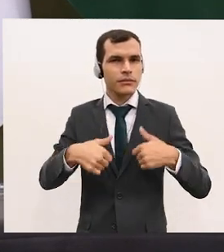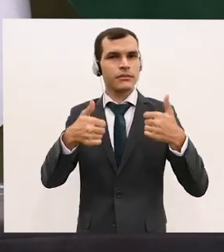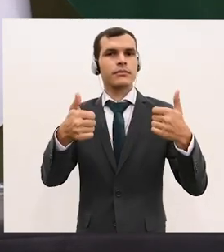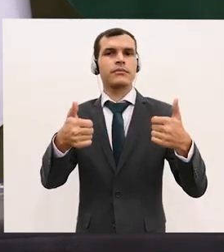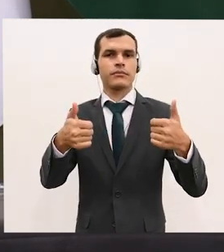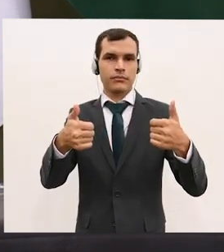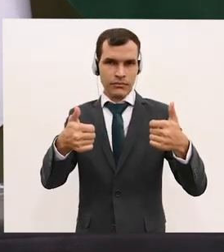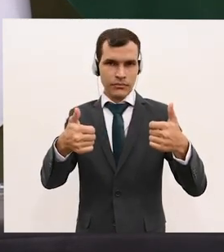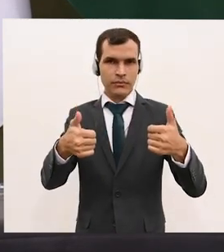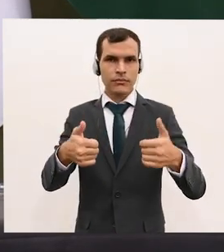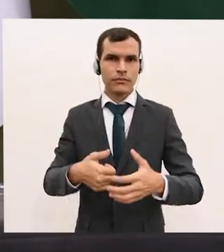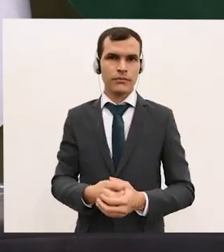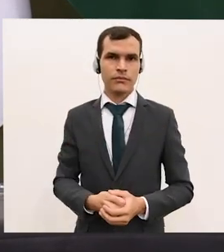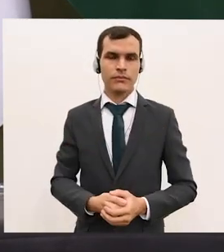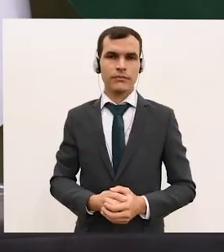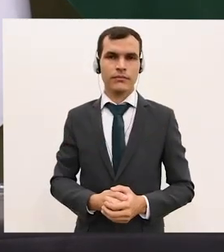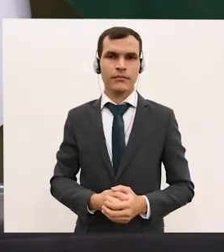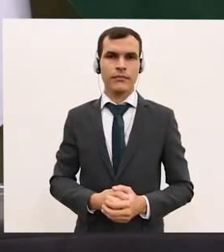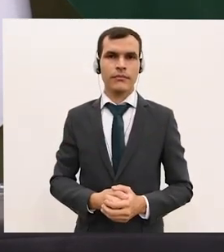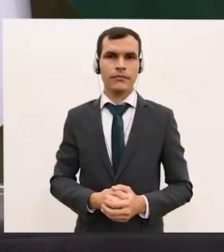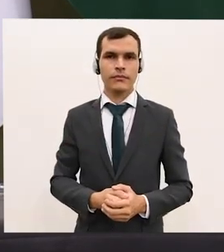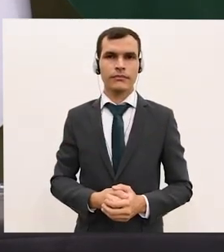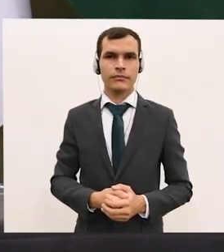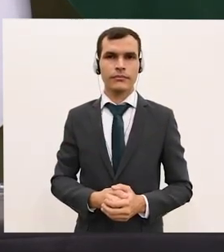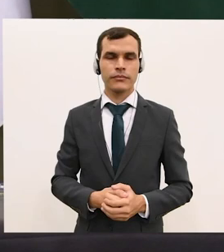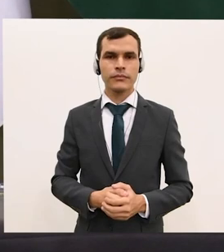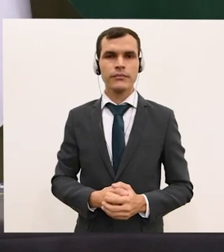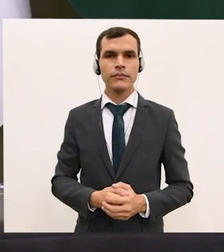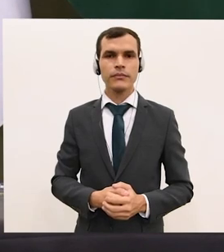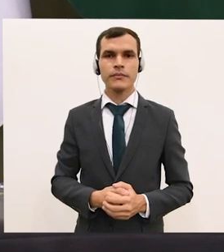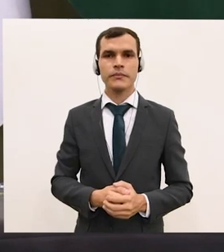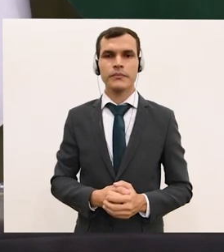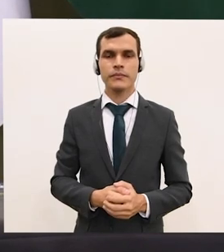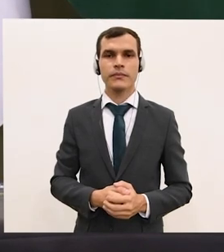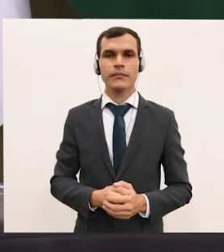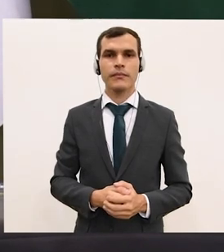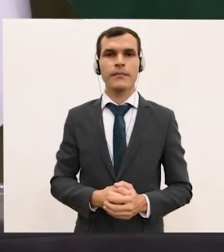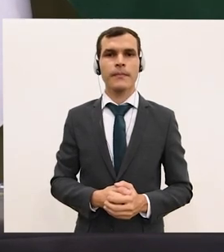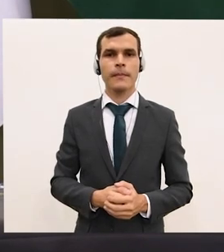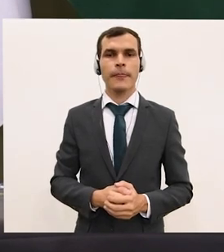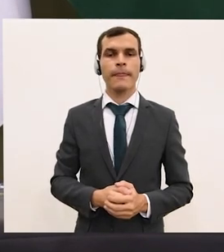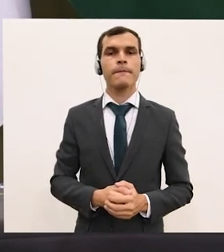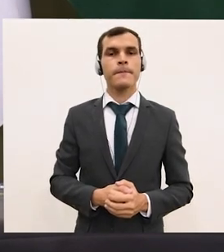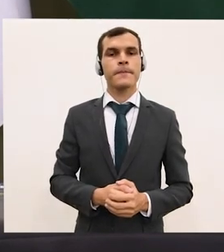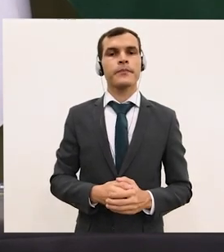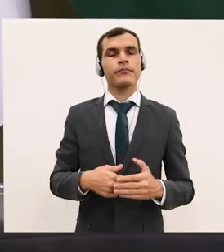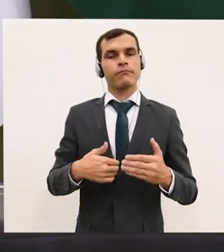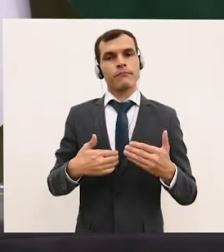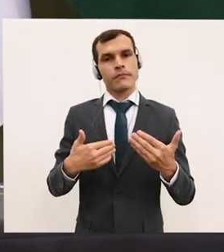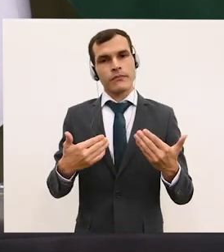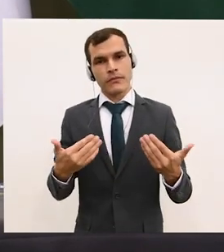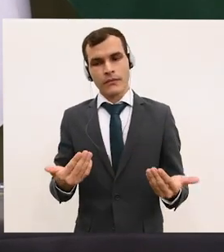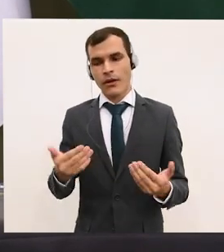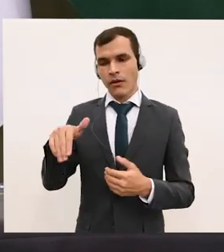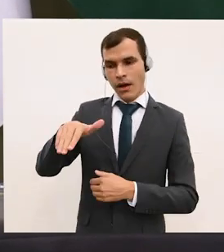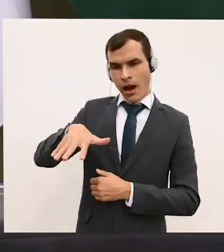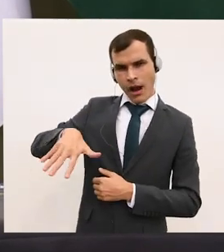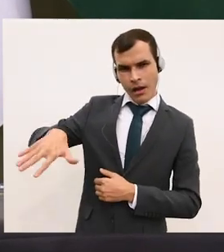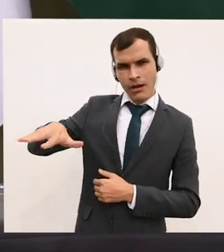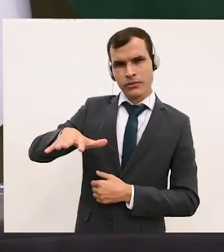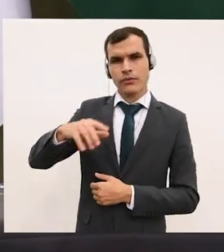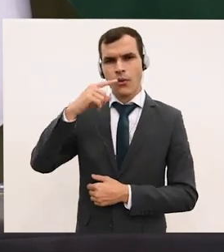region with Russia, Ukraine, and Belarus. So we are going to look into that and see if there's,